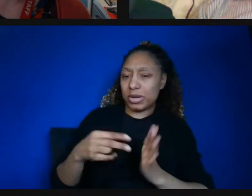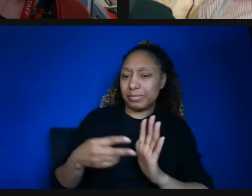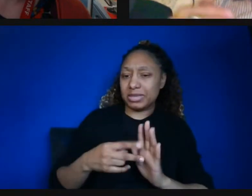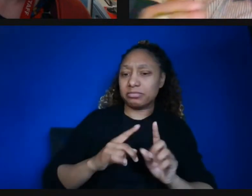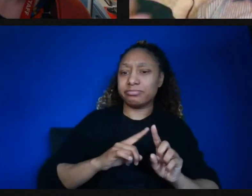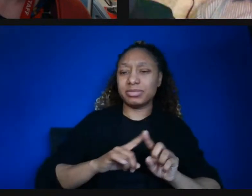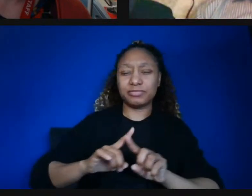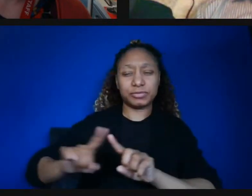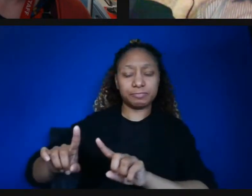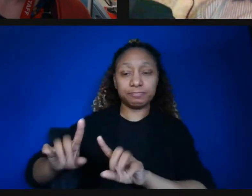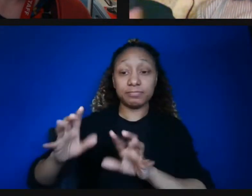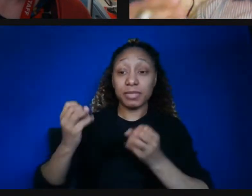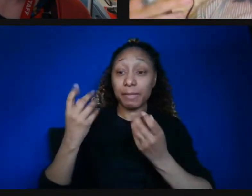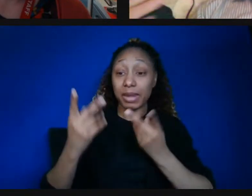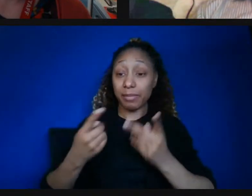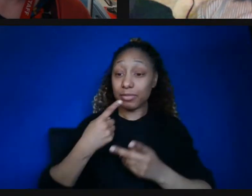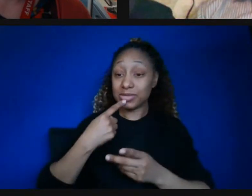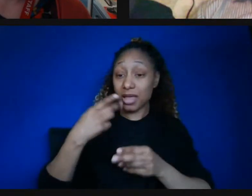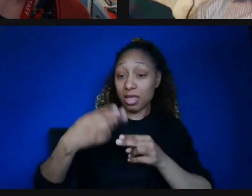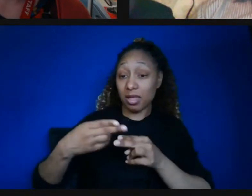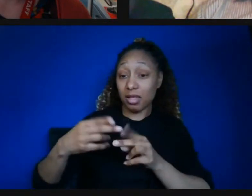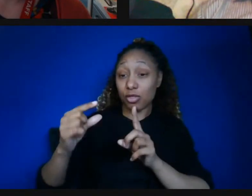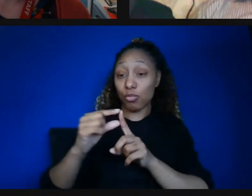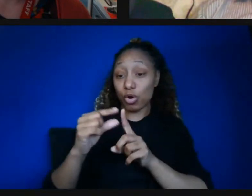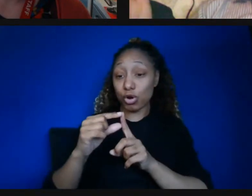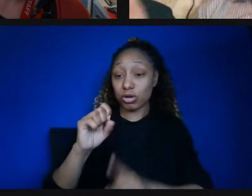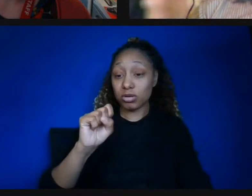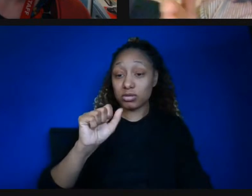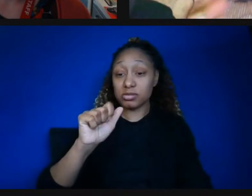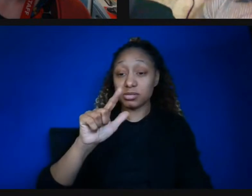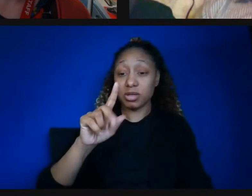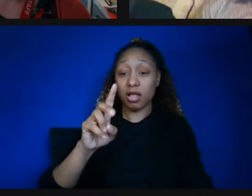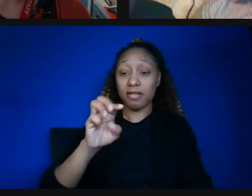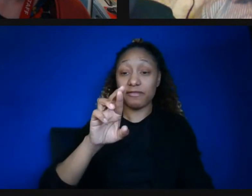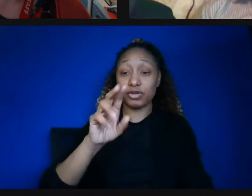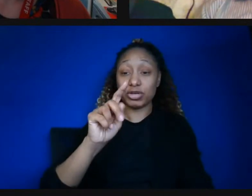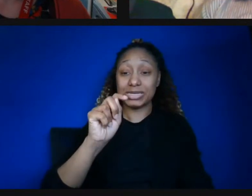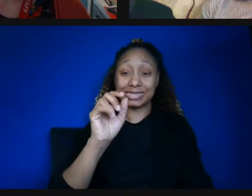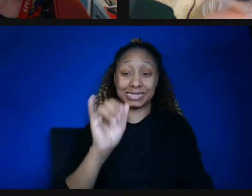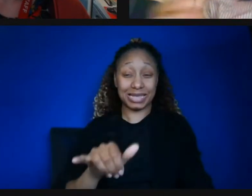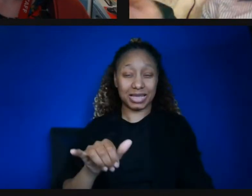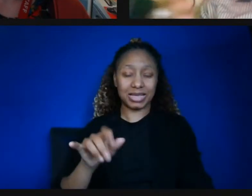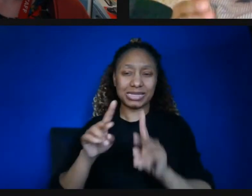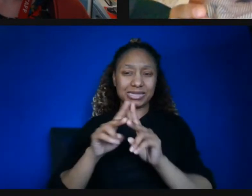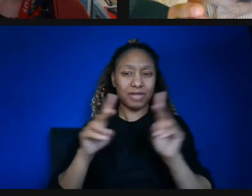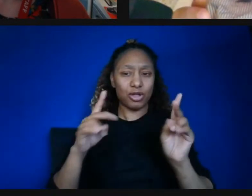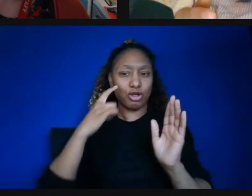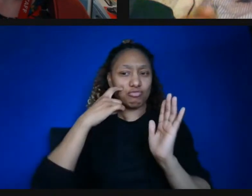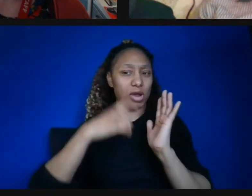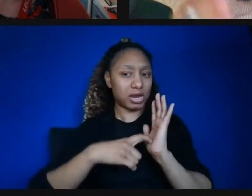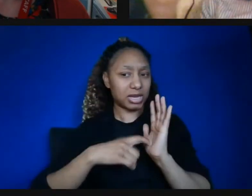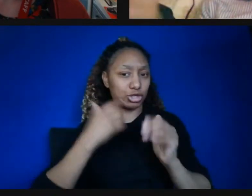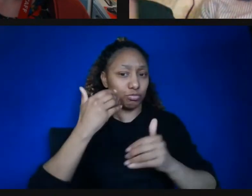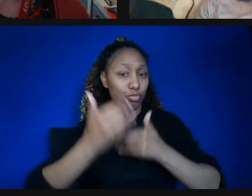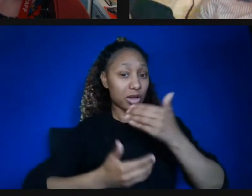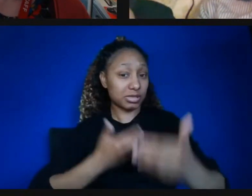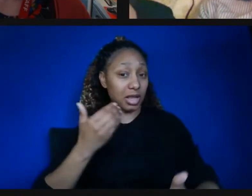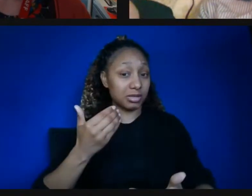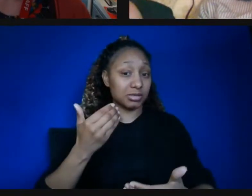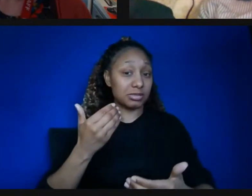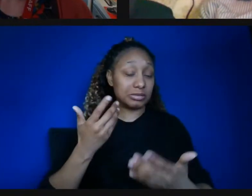most people say that sovereignty can only be had through a recognition process, and that minus a recognition